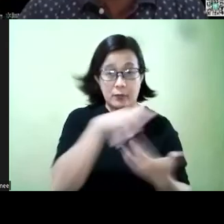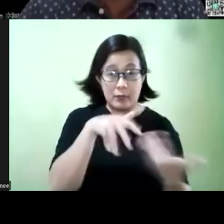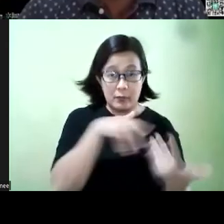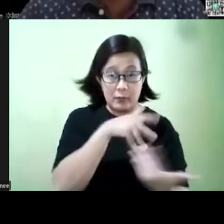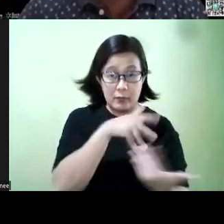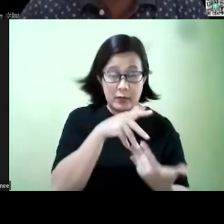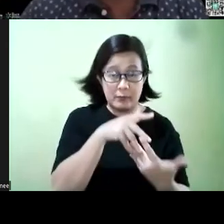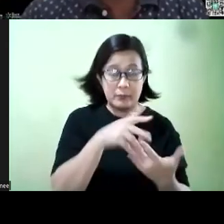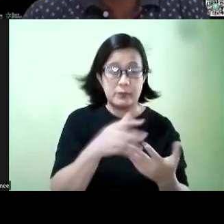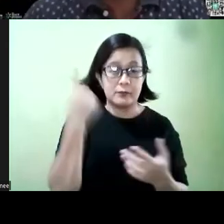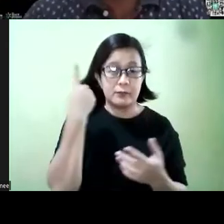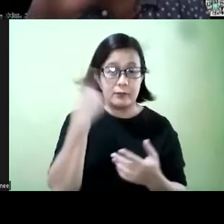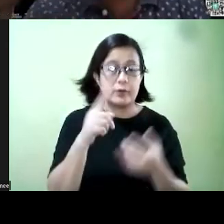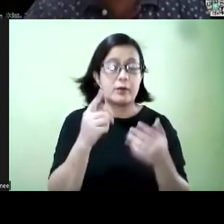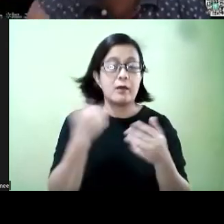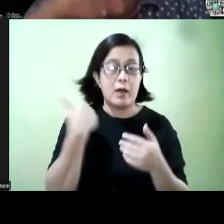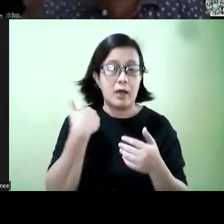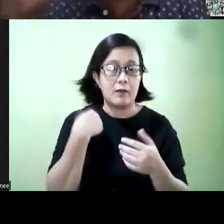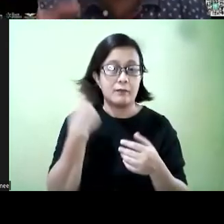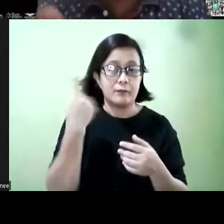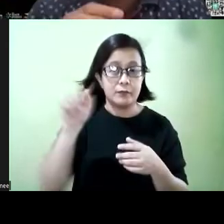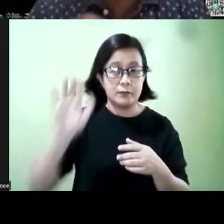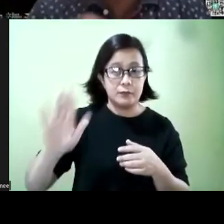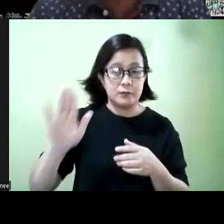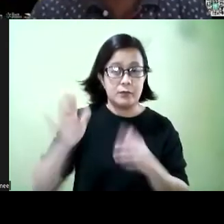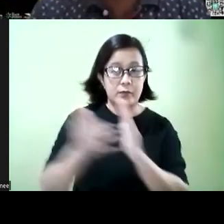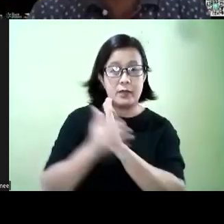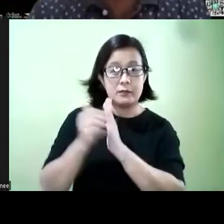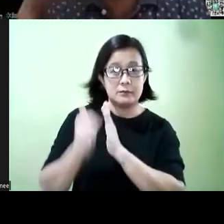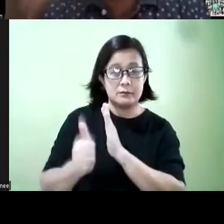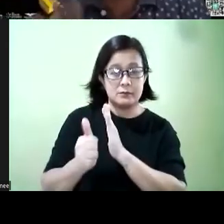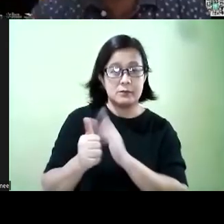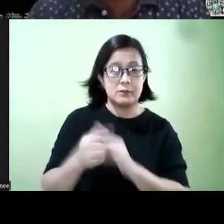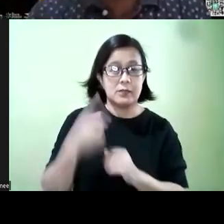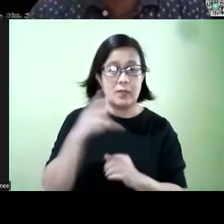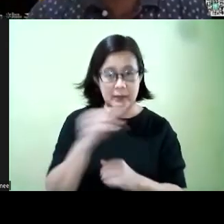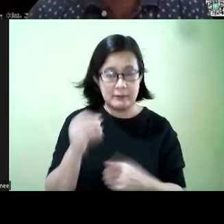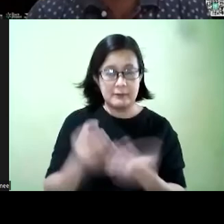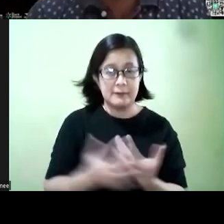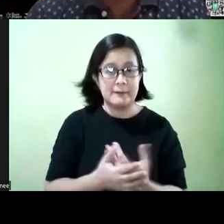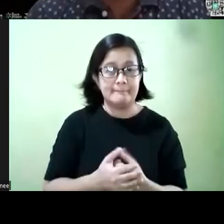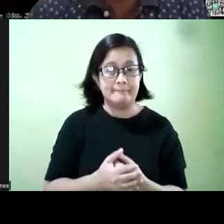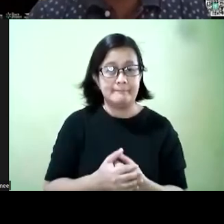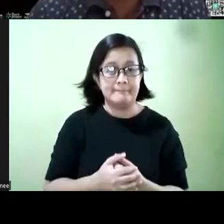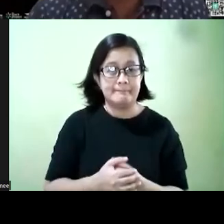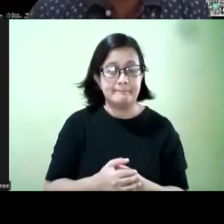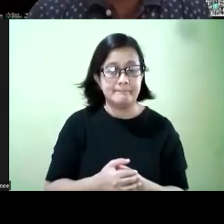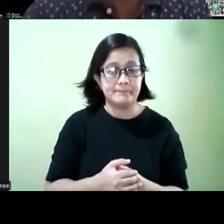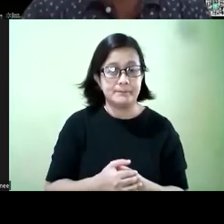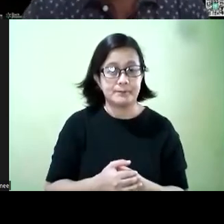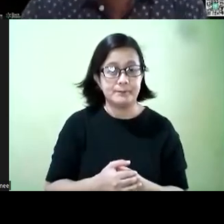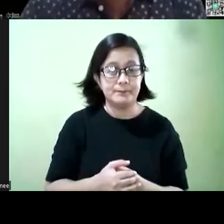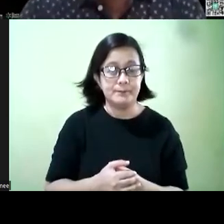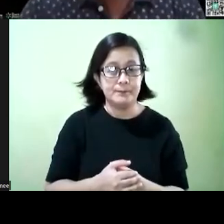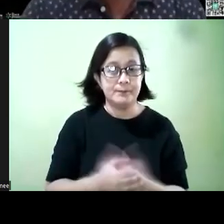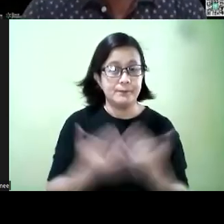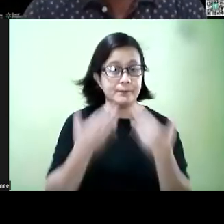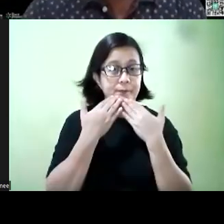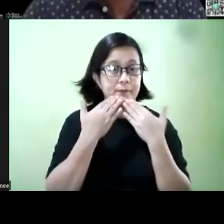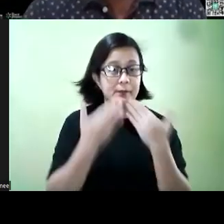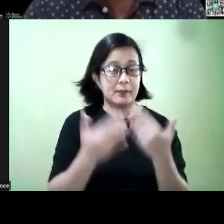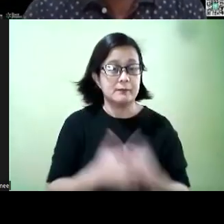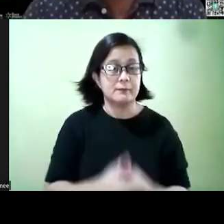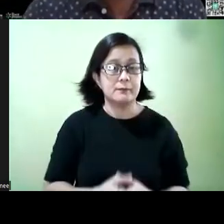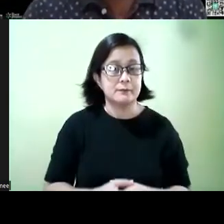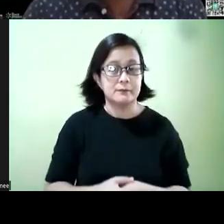already have or within your realm of expertise or your domain of expertise. Okay. Thank you,